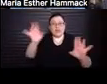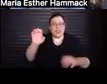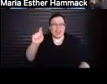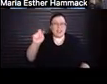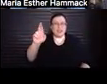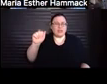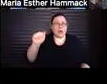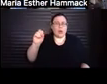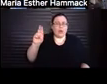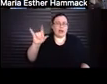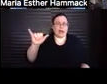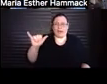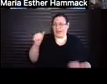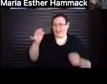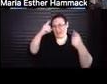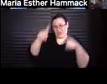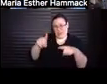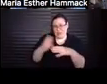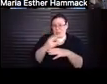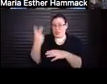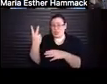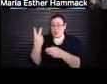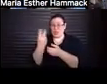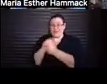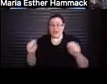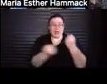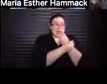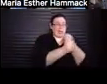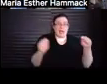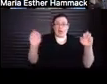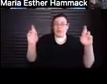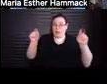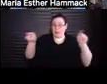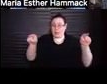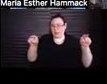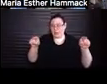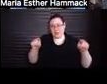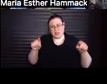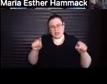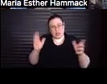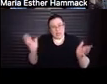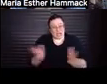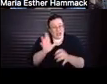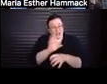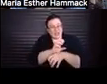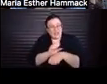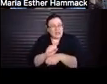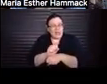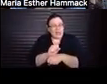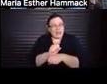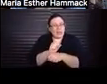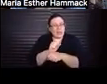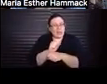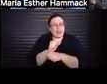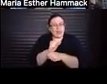that in a treaty between two free republics, slavery should be encouraged by obliging